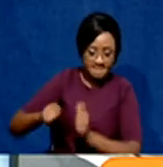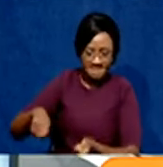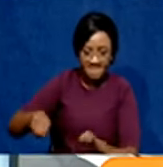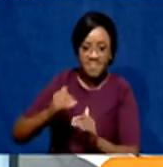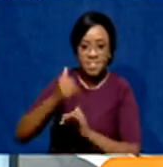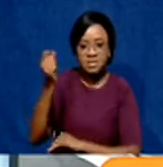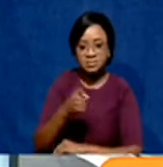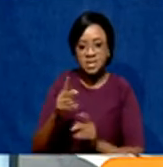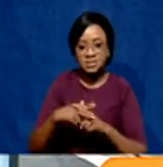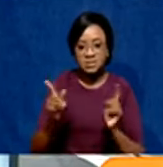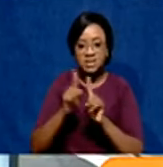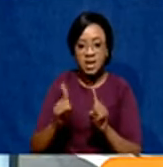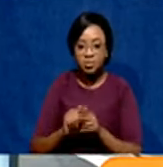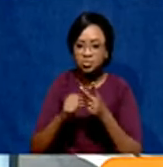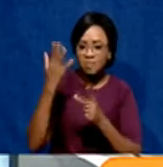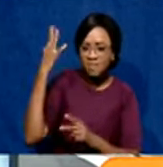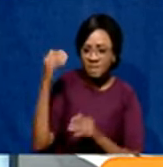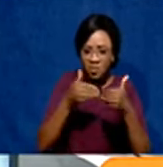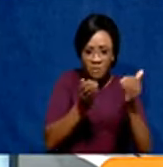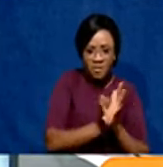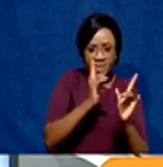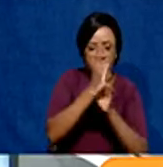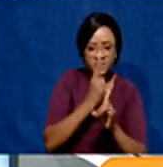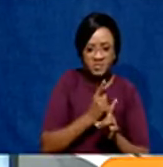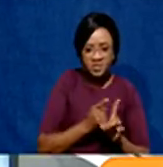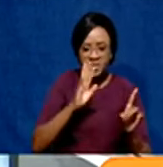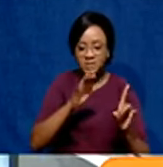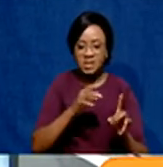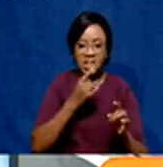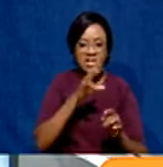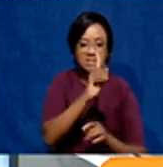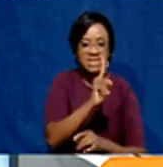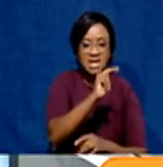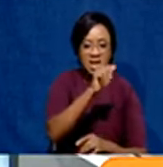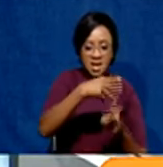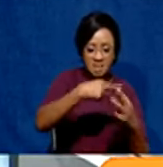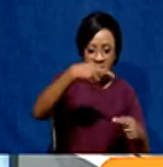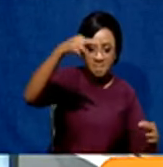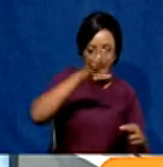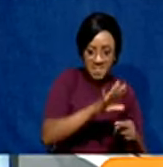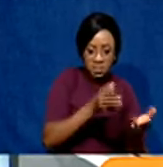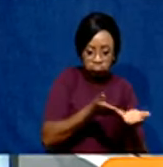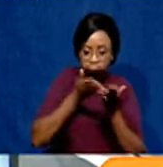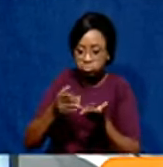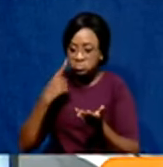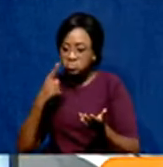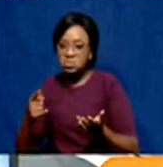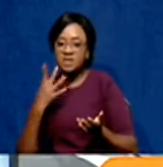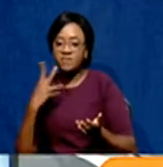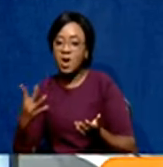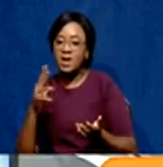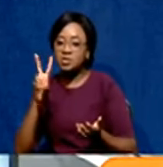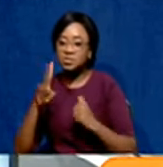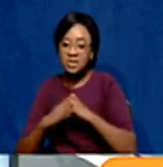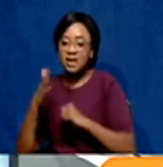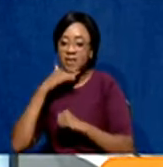Oduor also announced that DNA results from some of the 429 bodies exhumed from the forest will be out next week to allow the